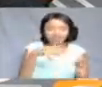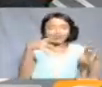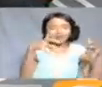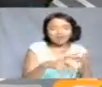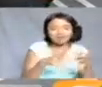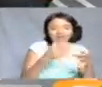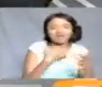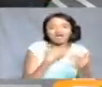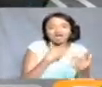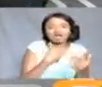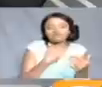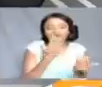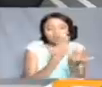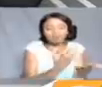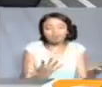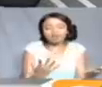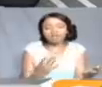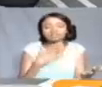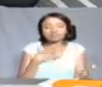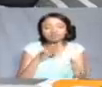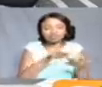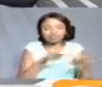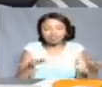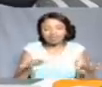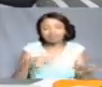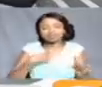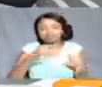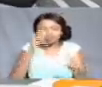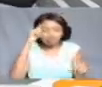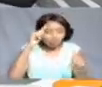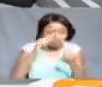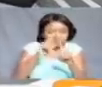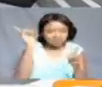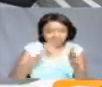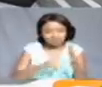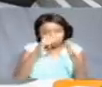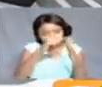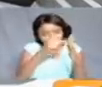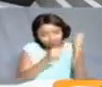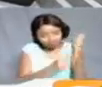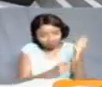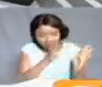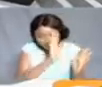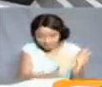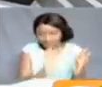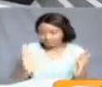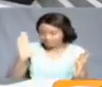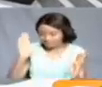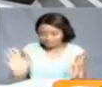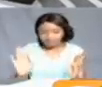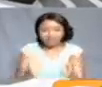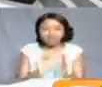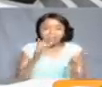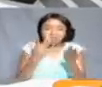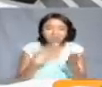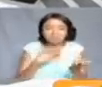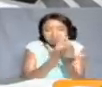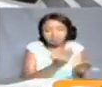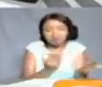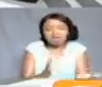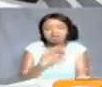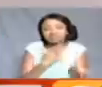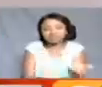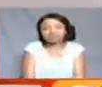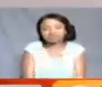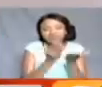to market. These are your objectives. Okay, we're trying to achieve a brand objective, brand awareness, or we're trying to achieve product awareness, or price